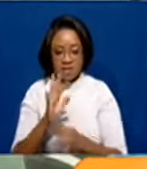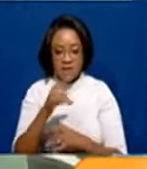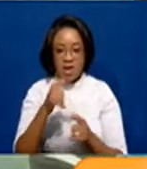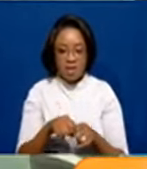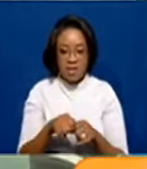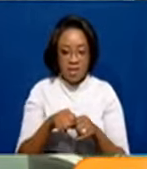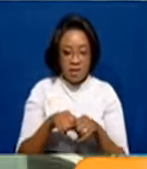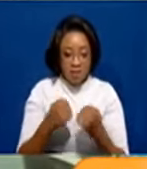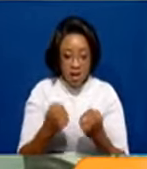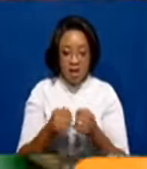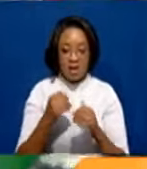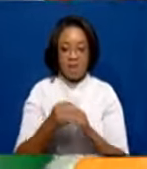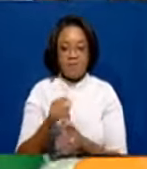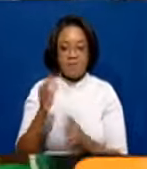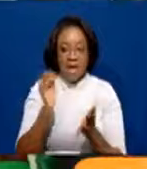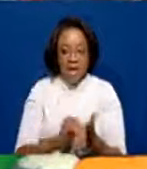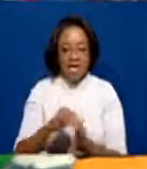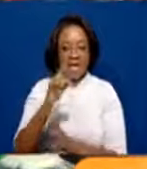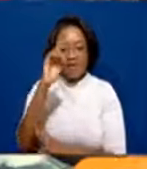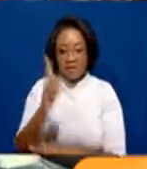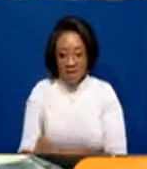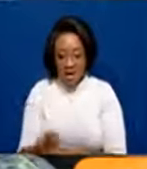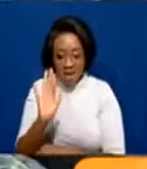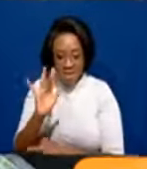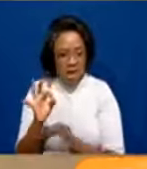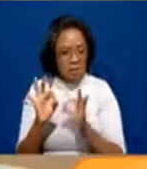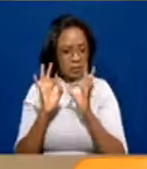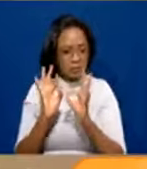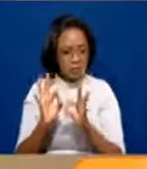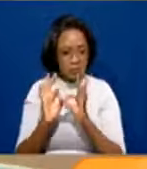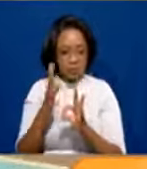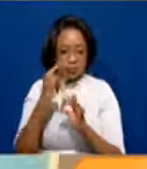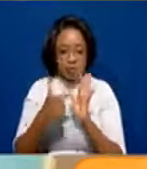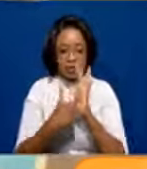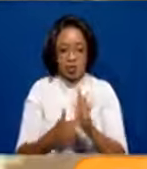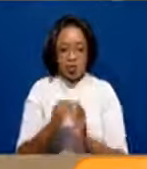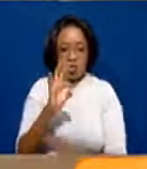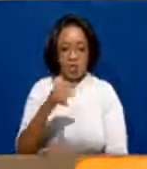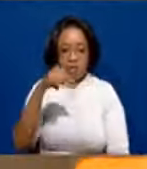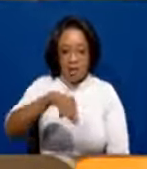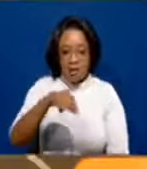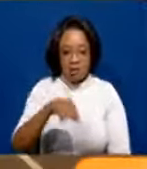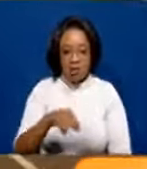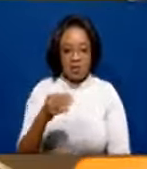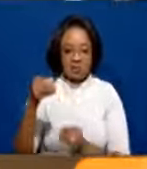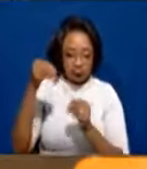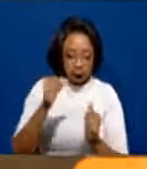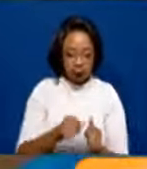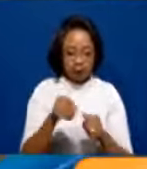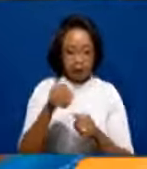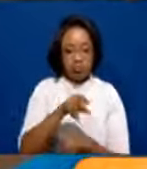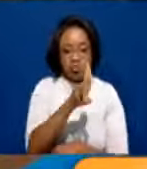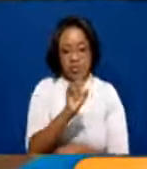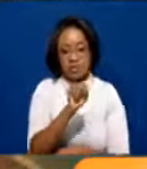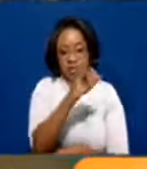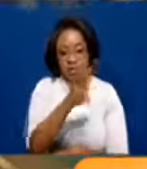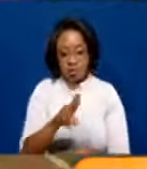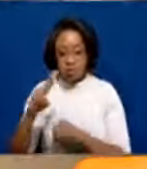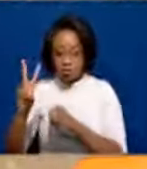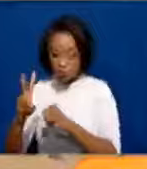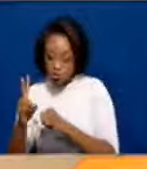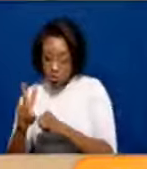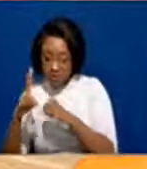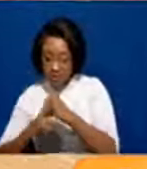the break, Thunder were on fire, showing impressive display in the third quarter, outscoring USIU